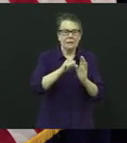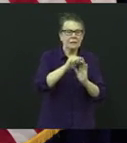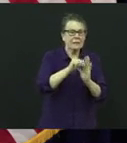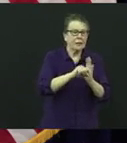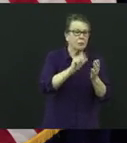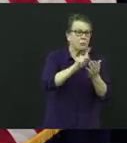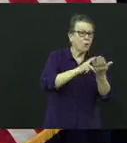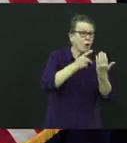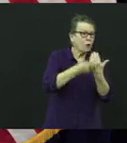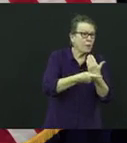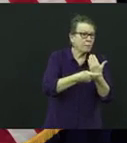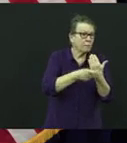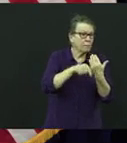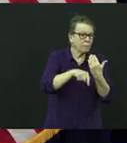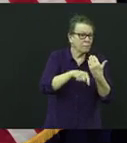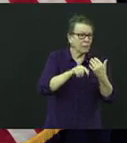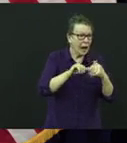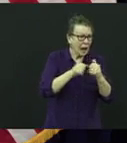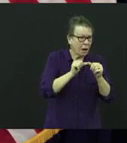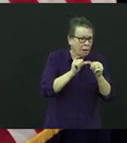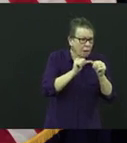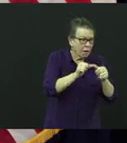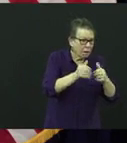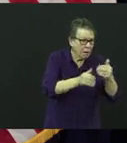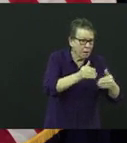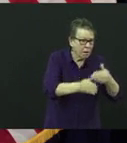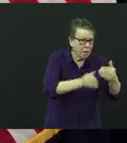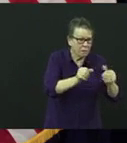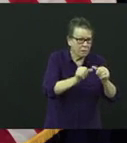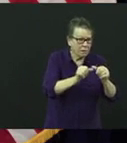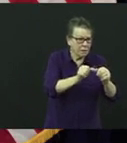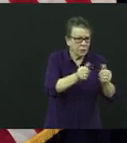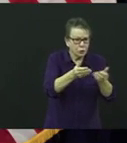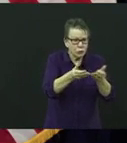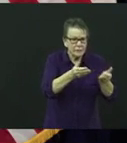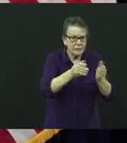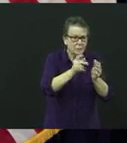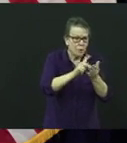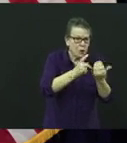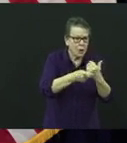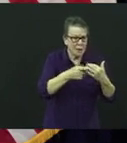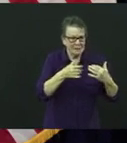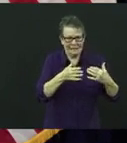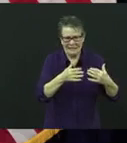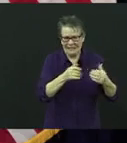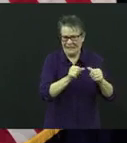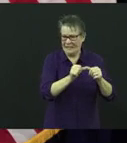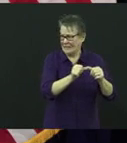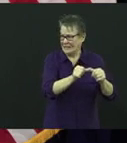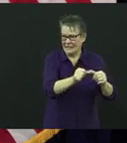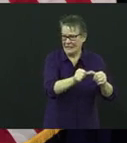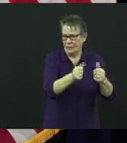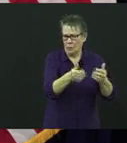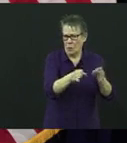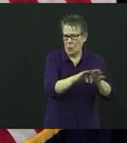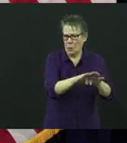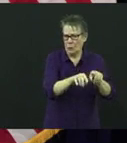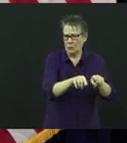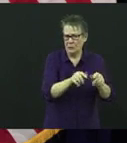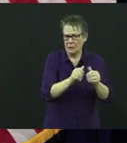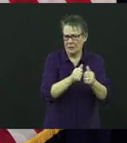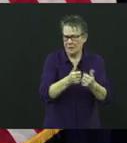be compromised. And I know the same goes for my fellow governors and their residents. Before I go on, I want to acknowledge to my